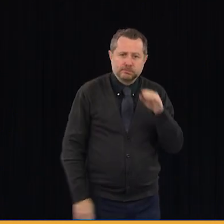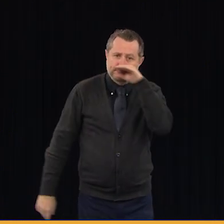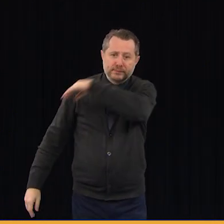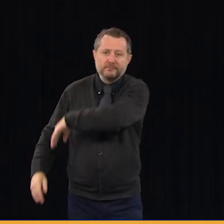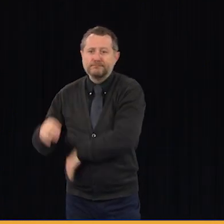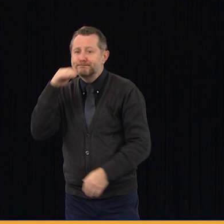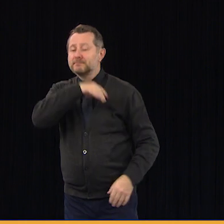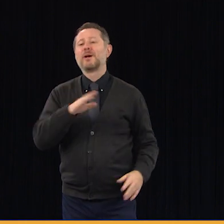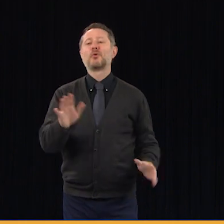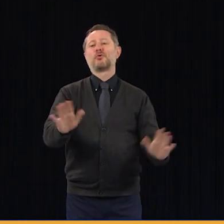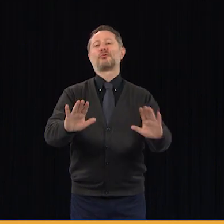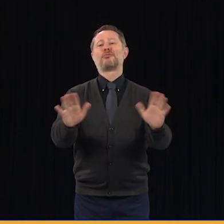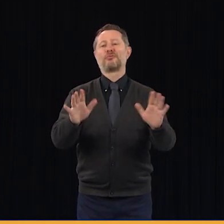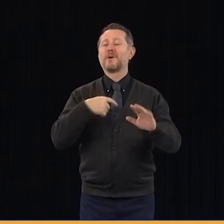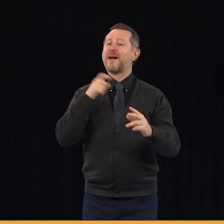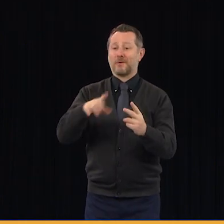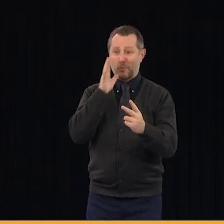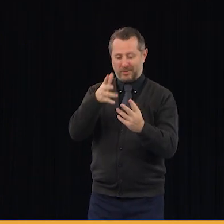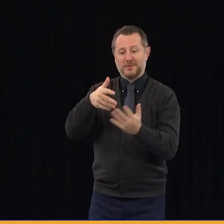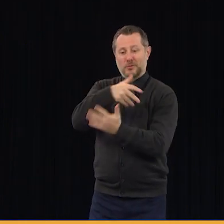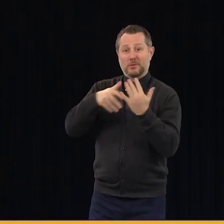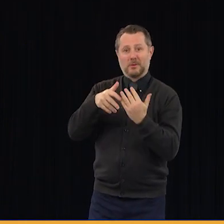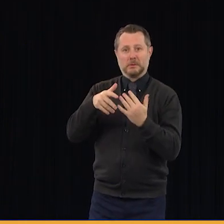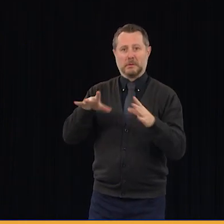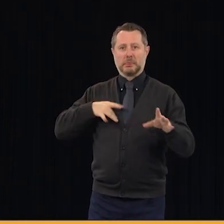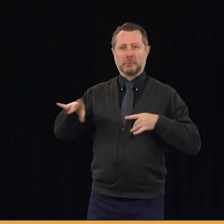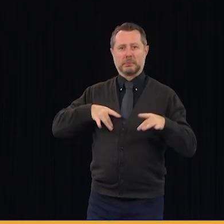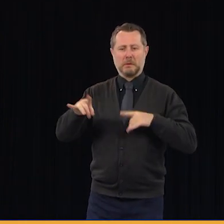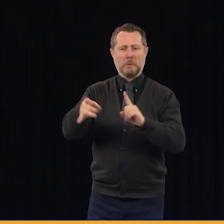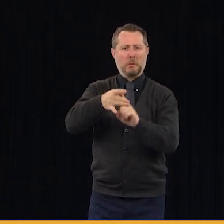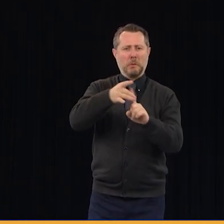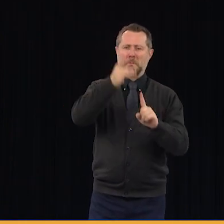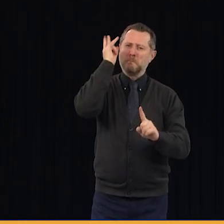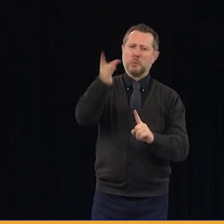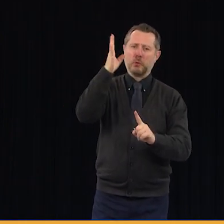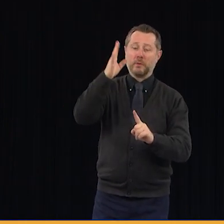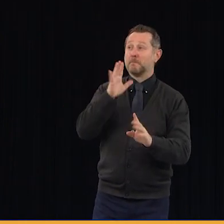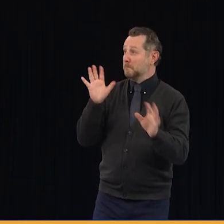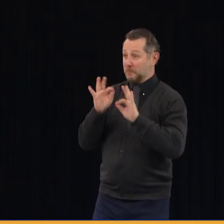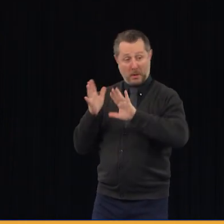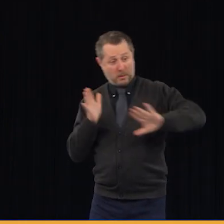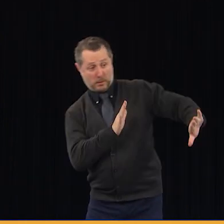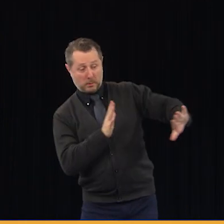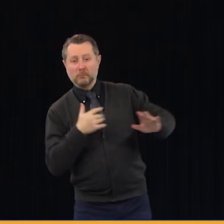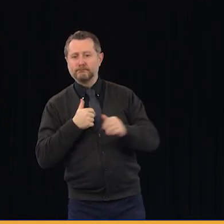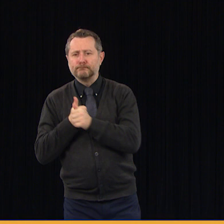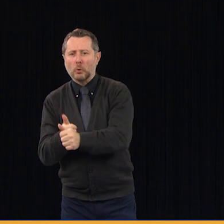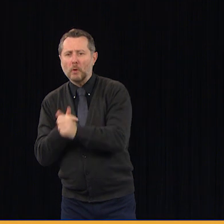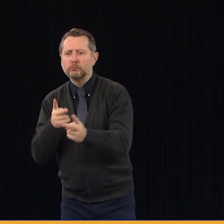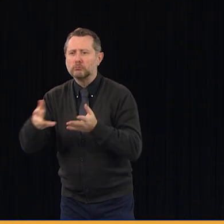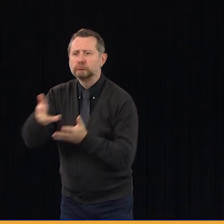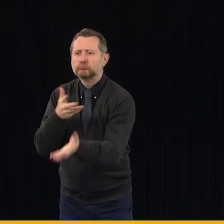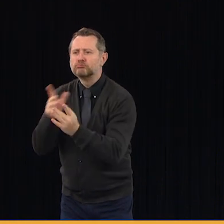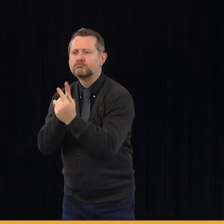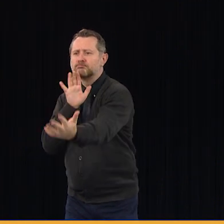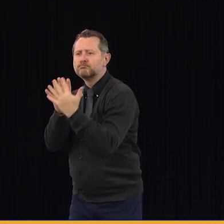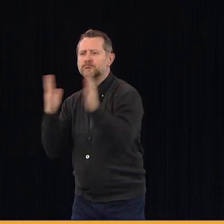acceptance and adherence to the policy. And New Yorkers are doing that. They're acting